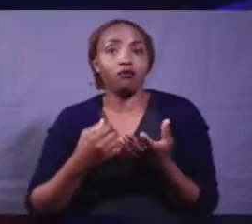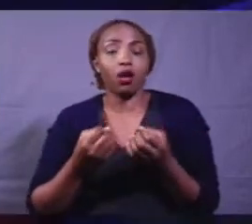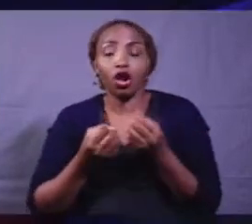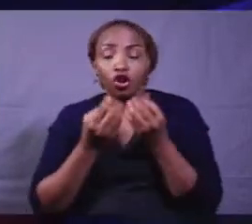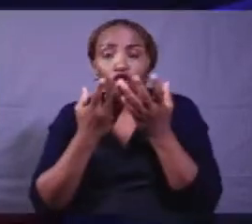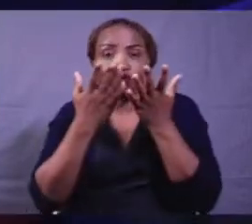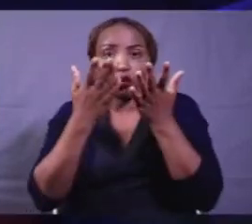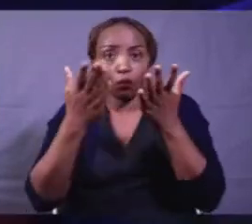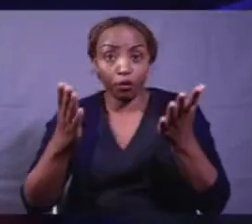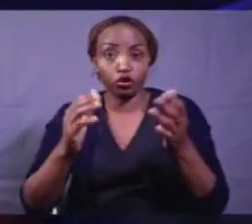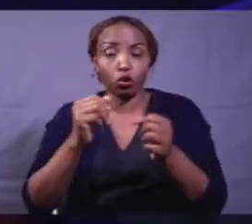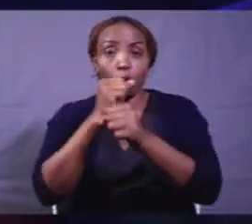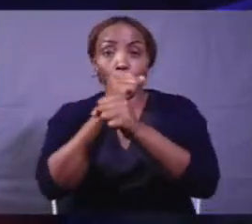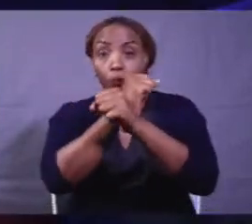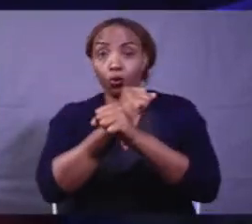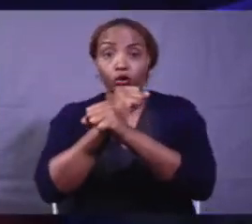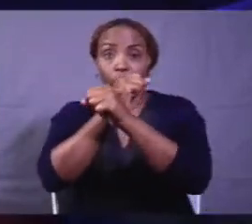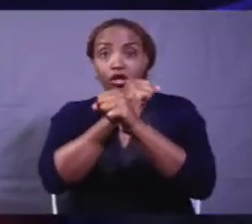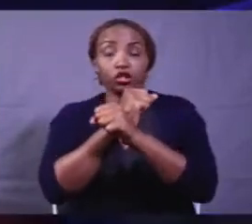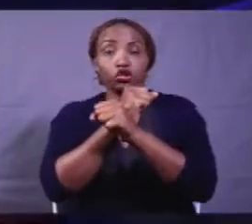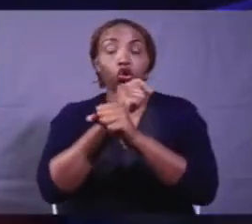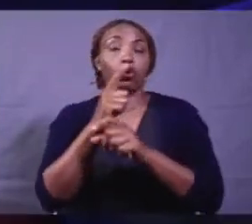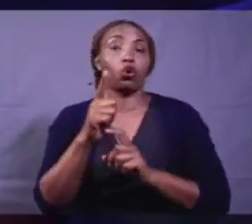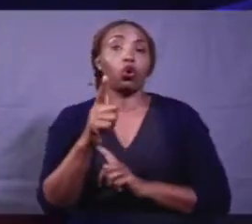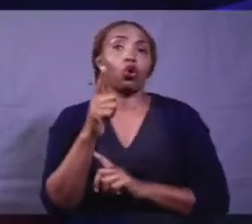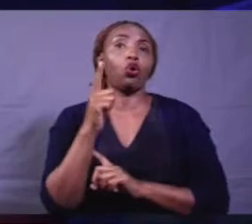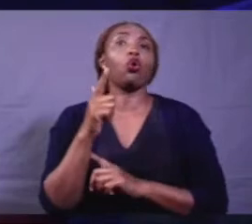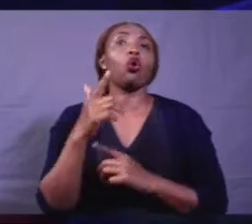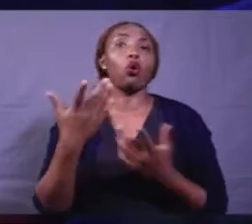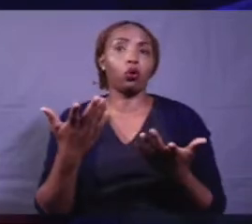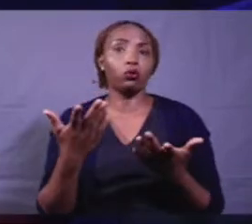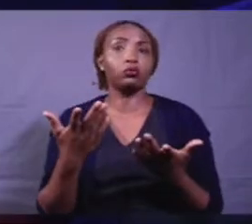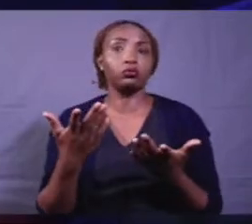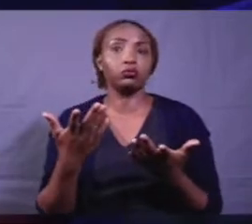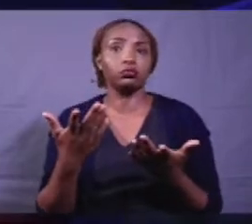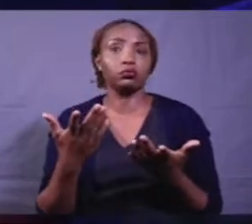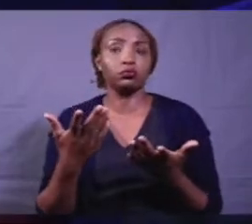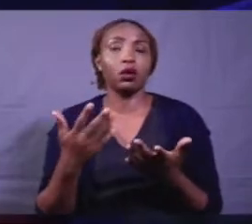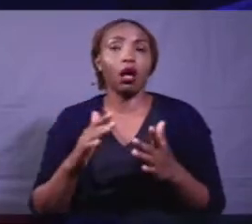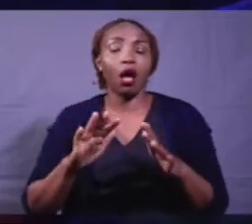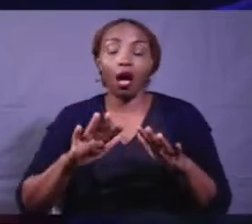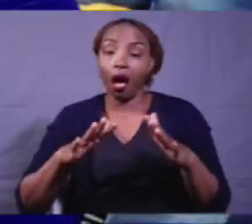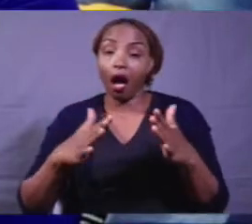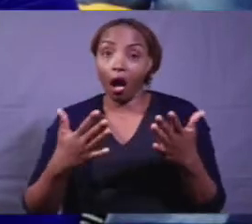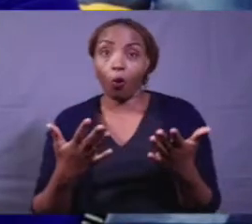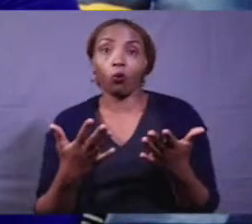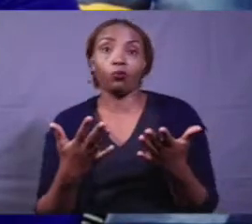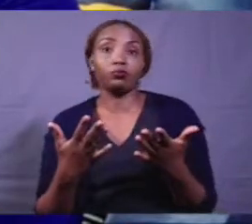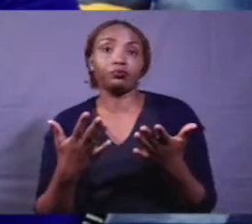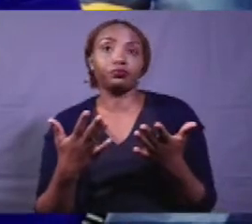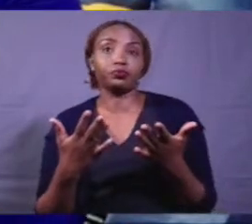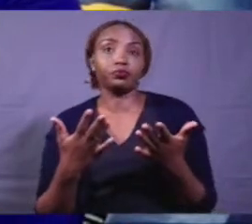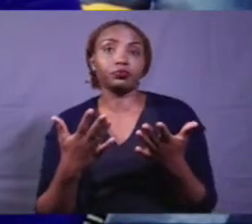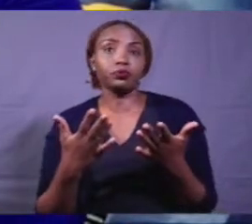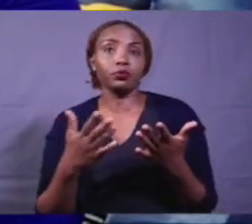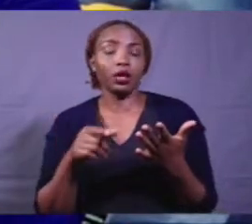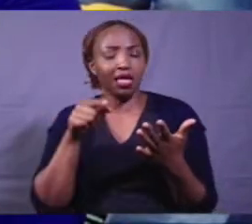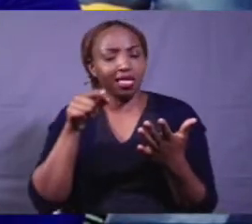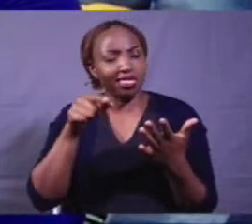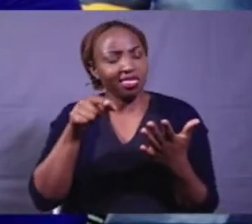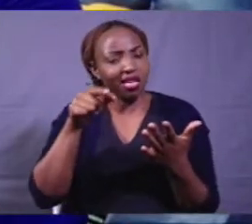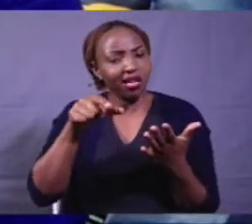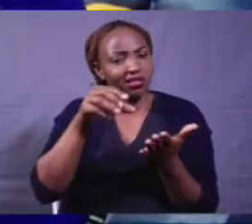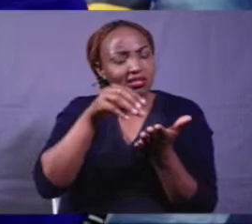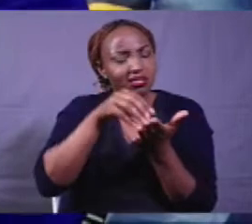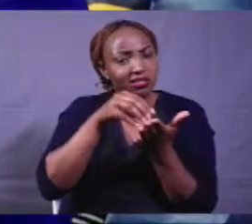your personal identifiable information. However, there's a clause in that act that says if you post